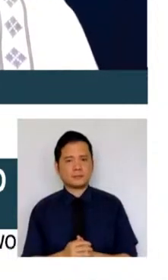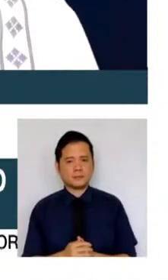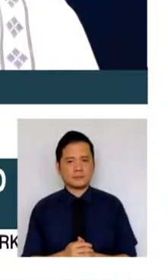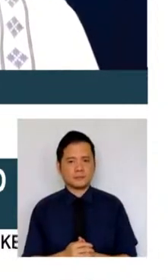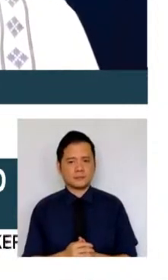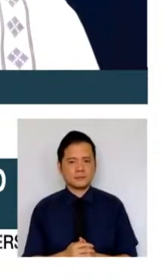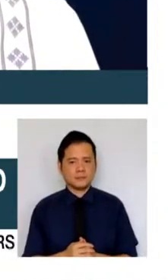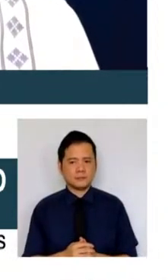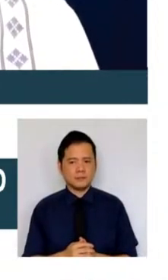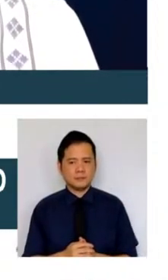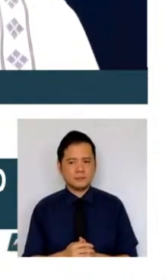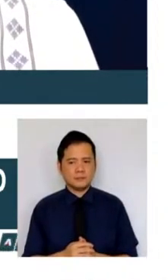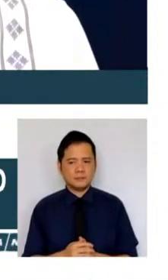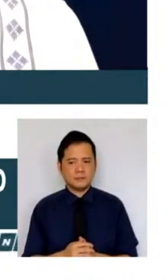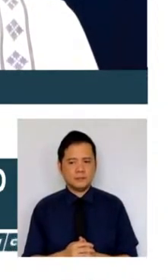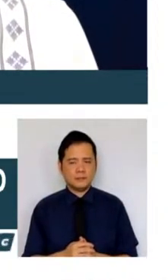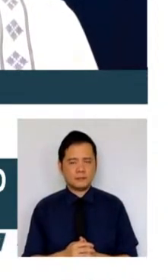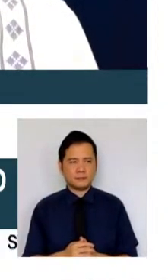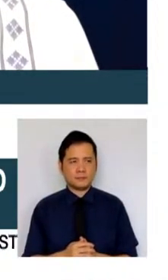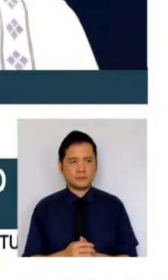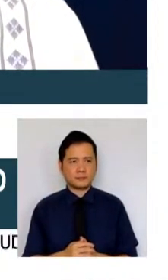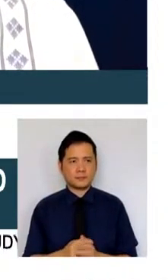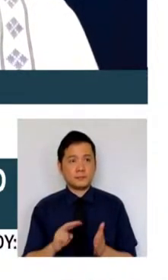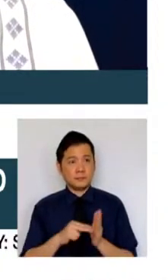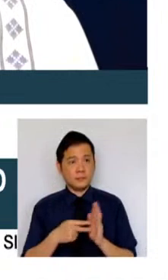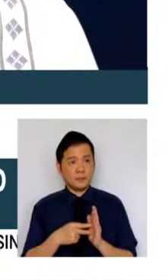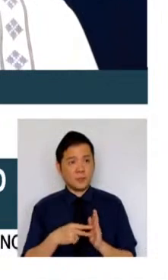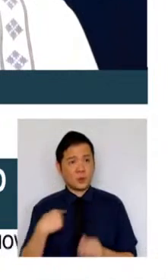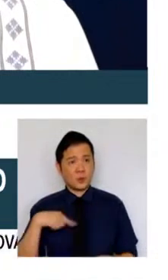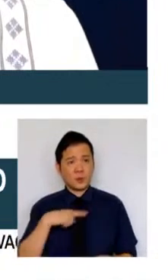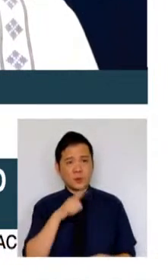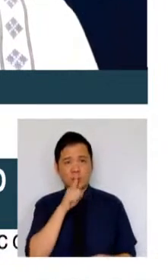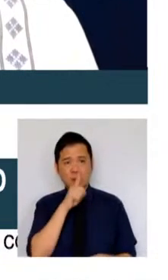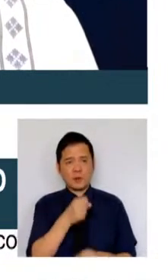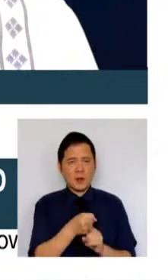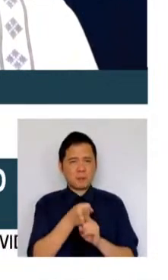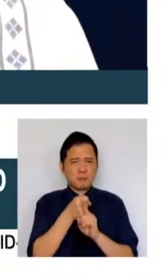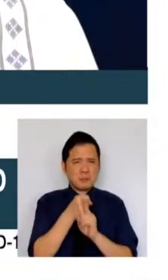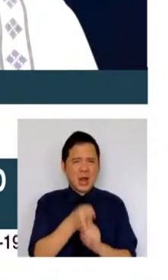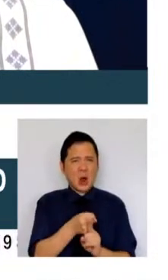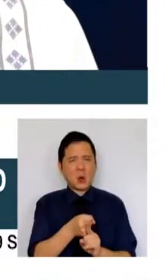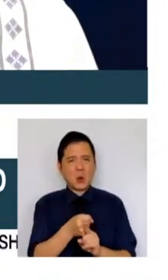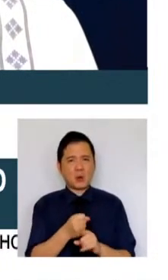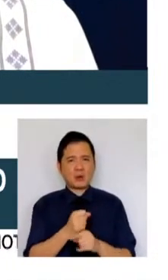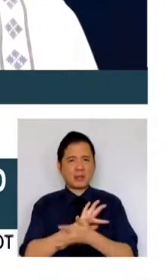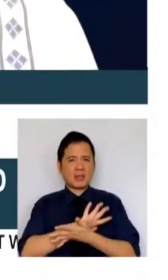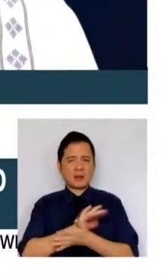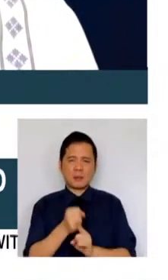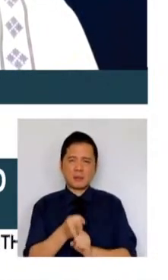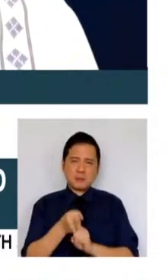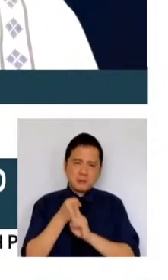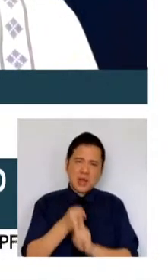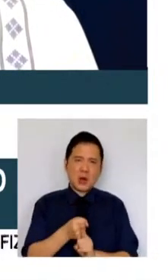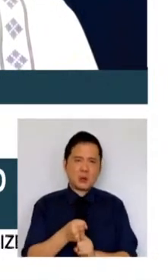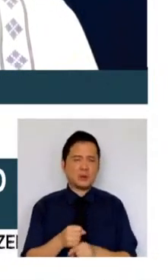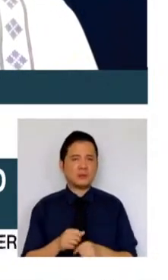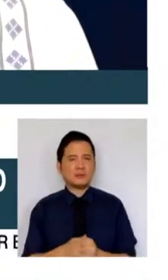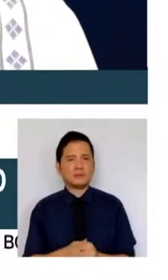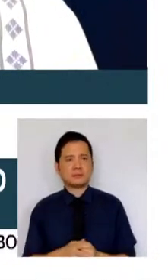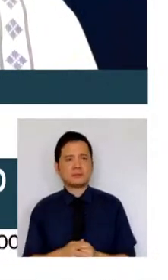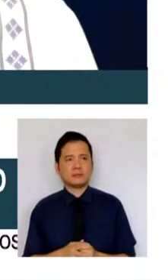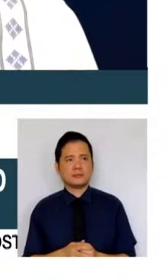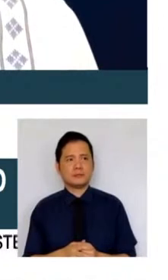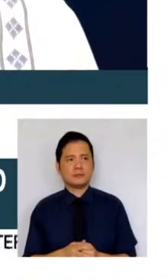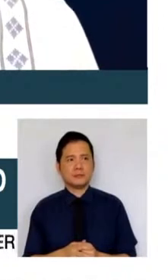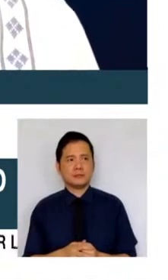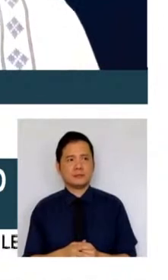without saying that we've been really hit hard by this pandemic. I guess the question now left to be answered is, will the wounds